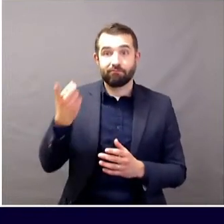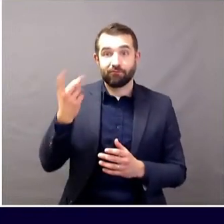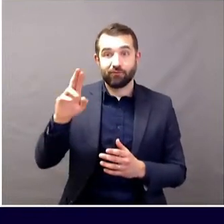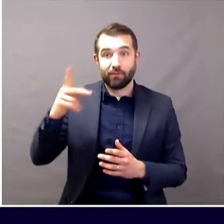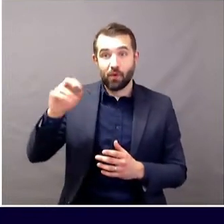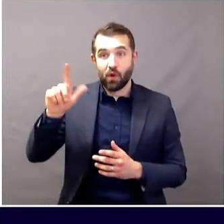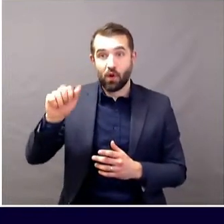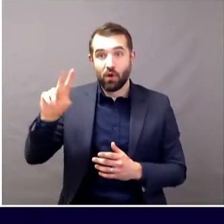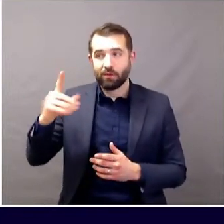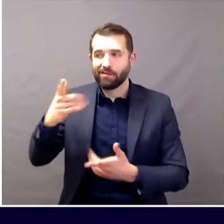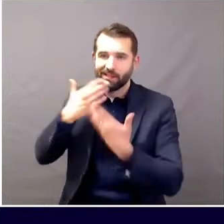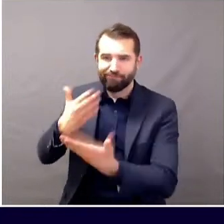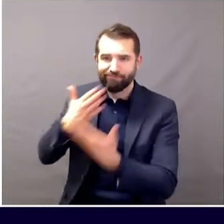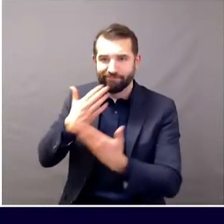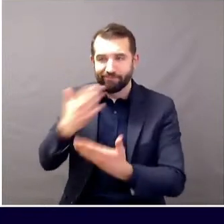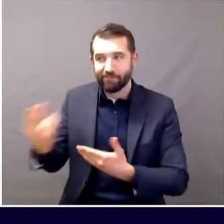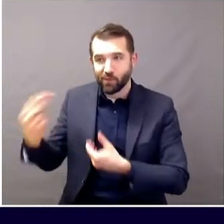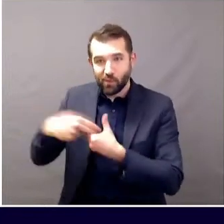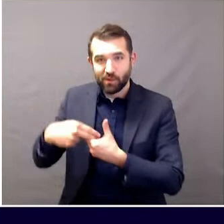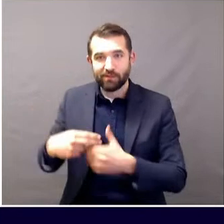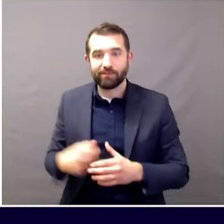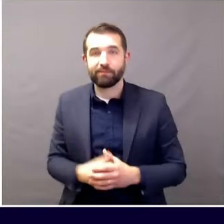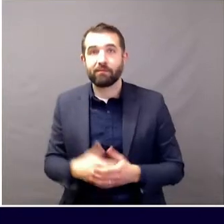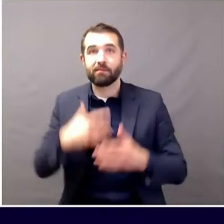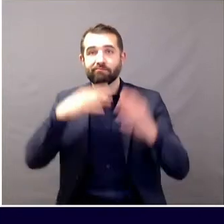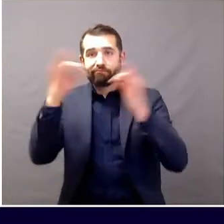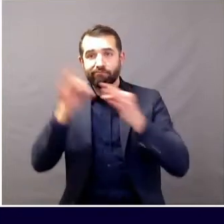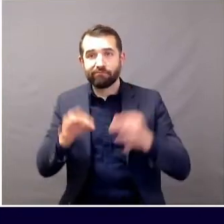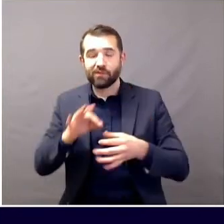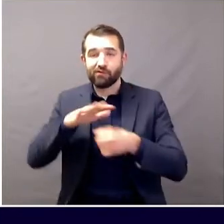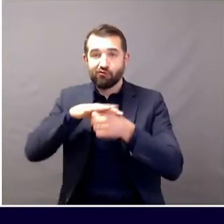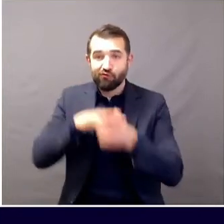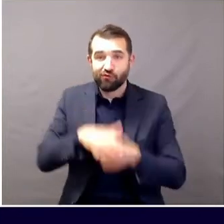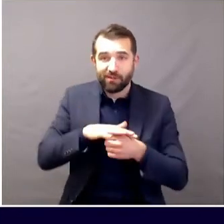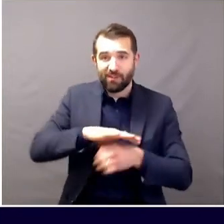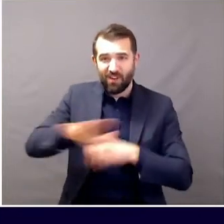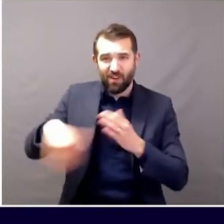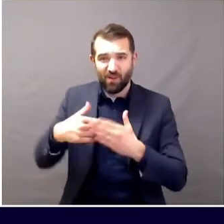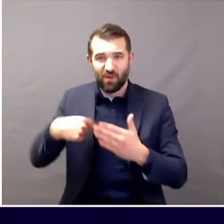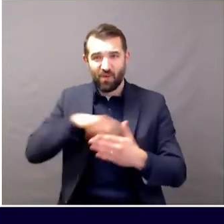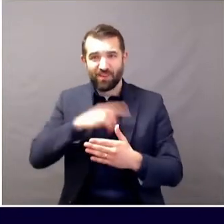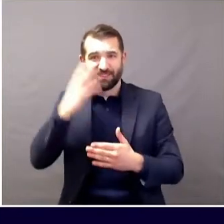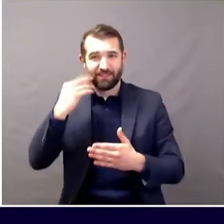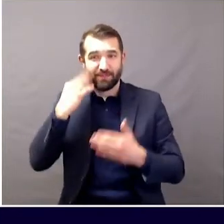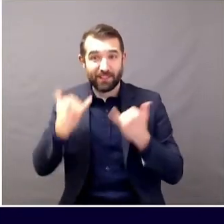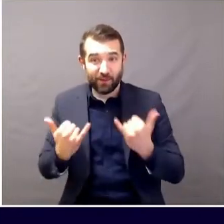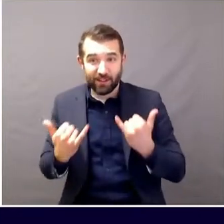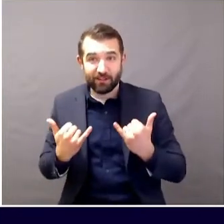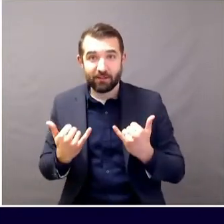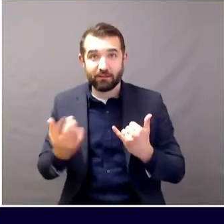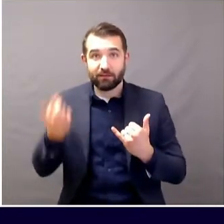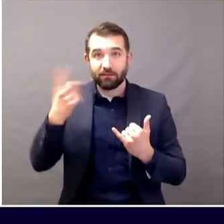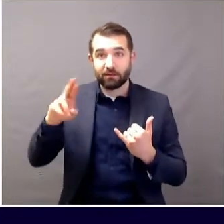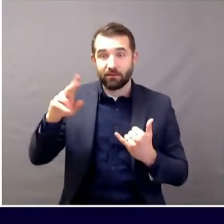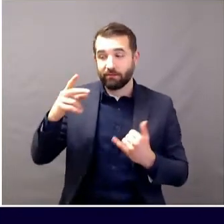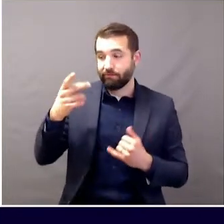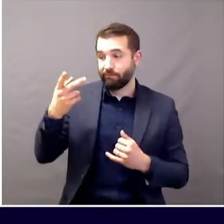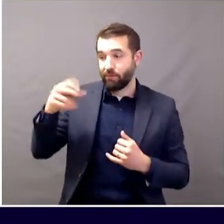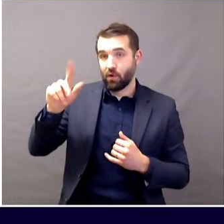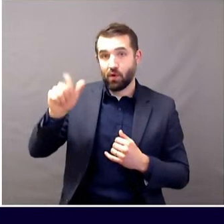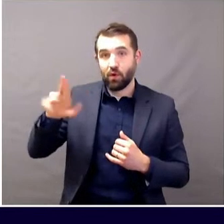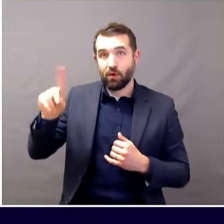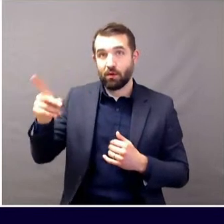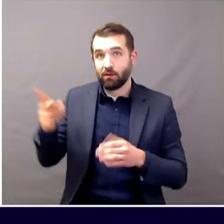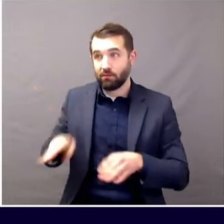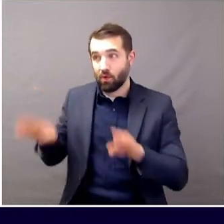and talking about the stresses and the strains that we are all feeling at this time of the year. Dr. Pollard, if you've got any closing words, I'll turn it back over to